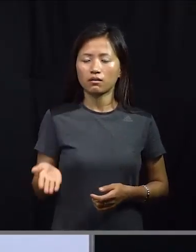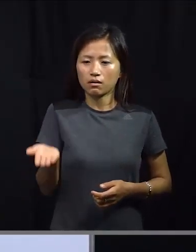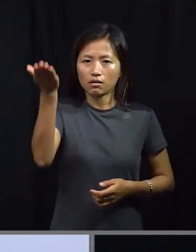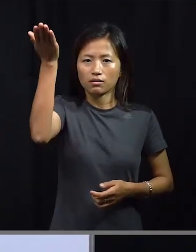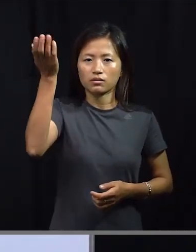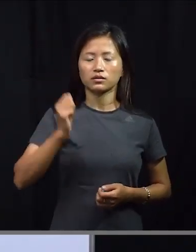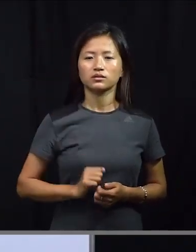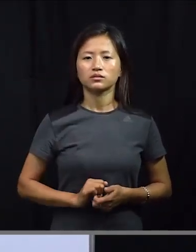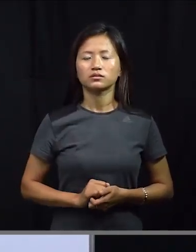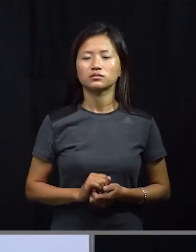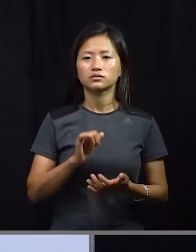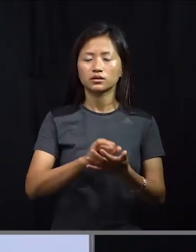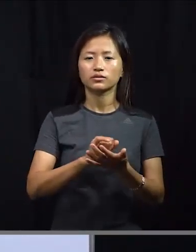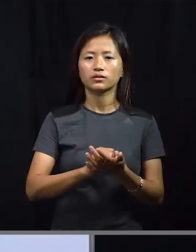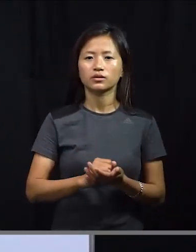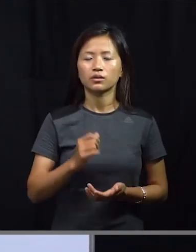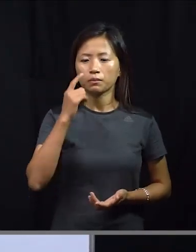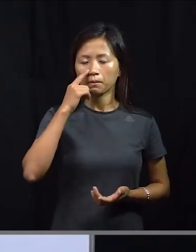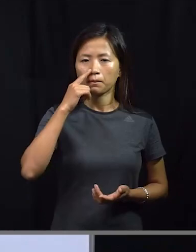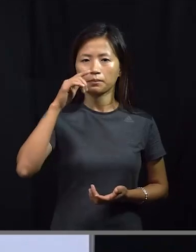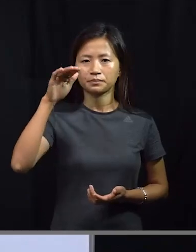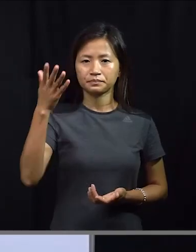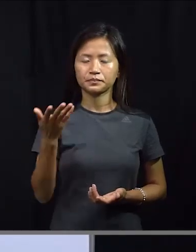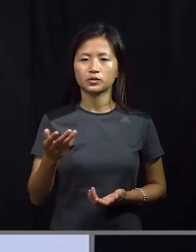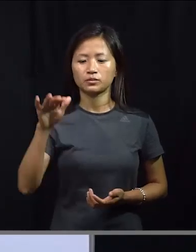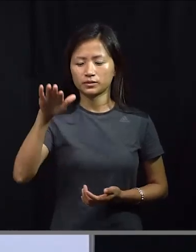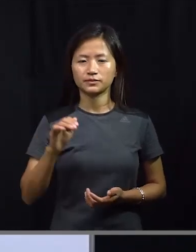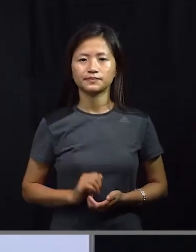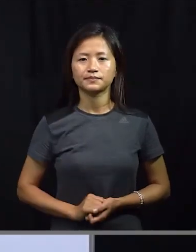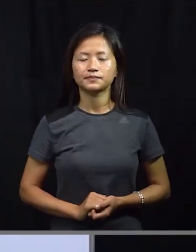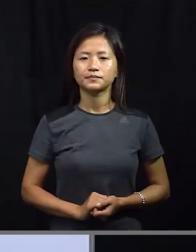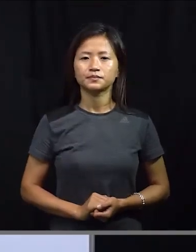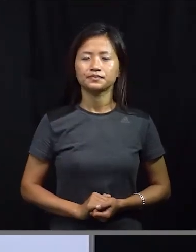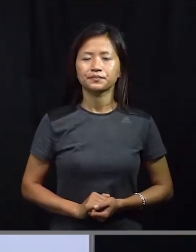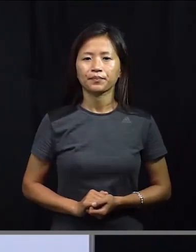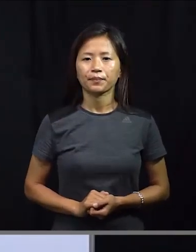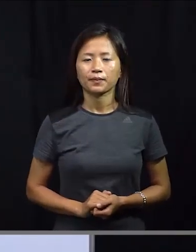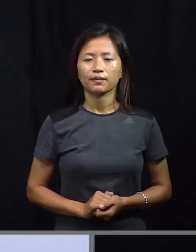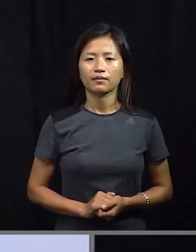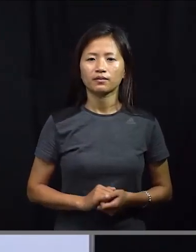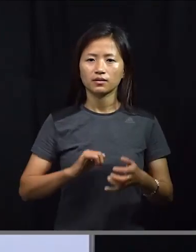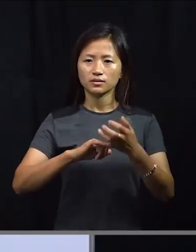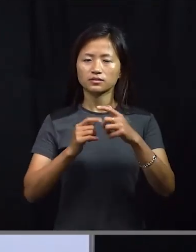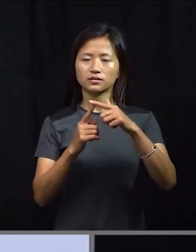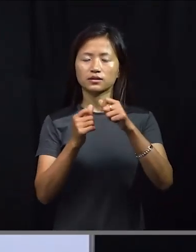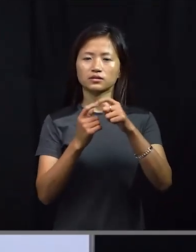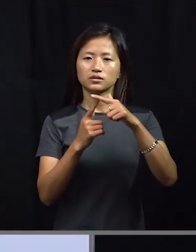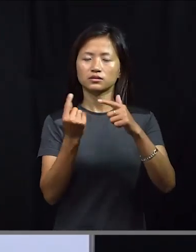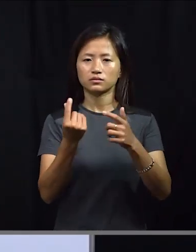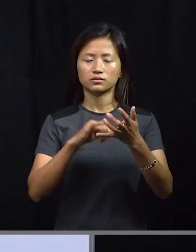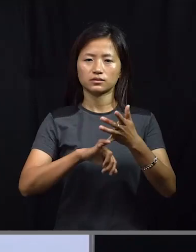higher than that of the women. Basically it means that the status